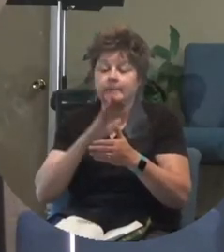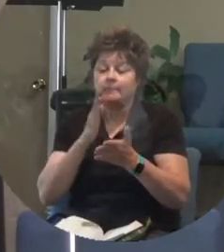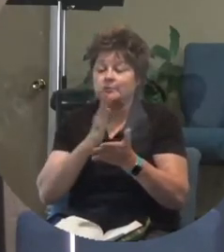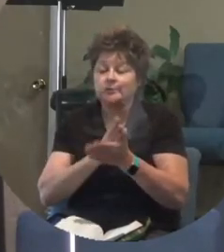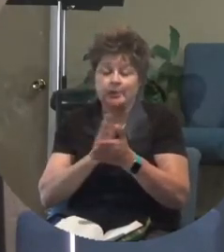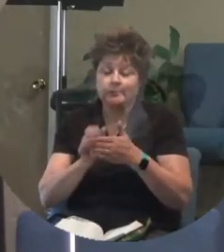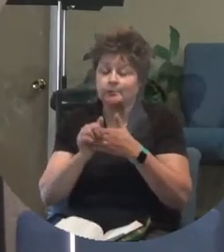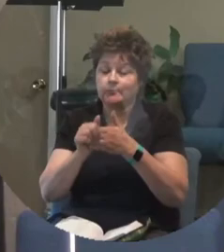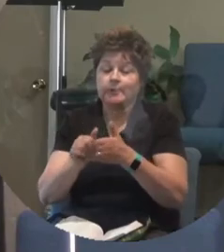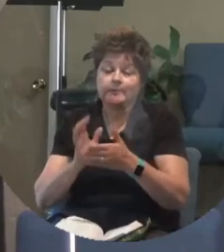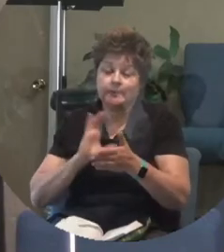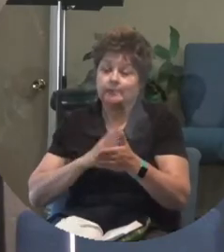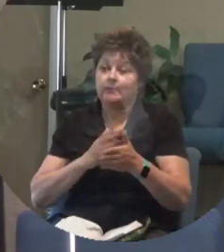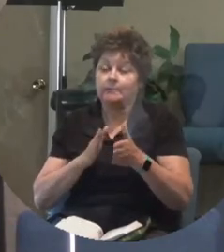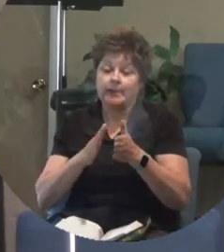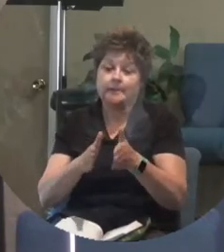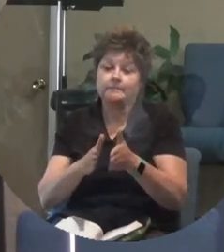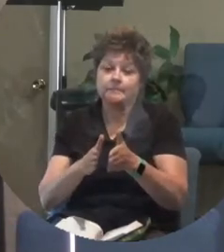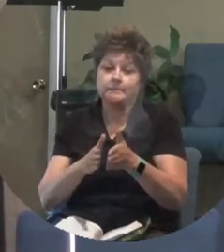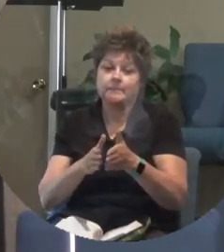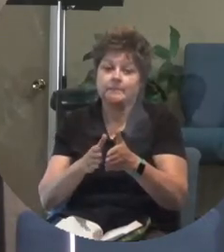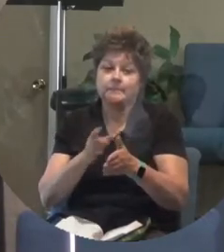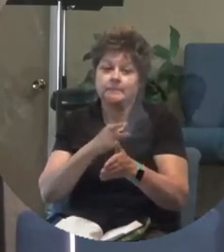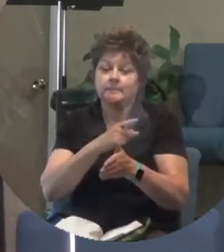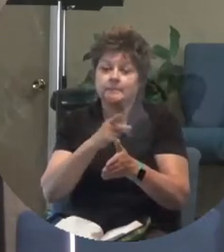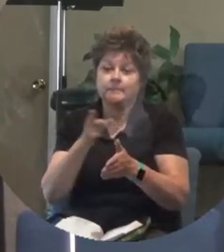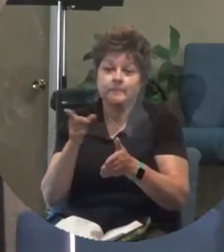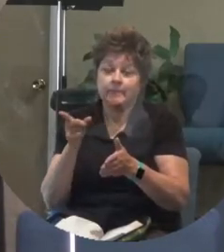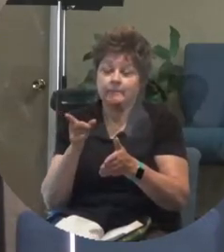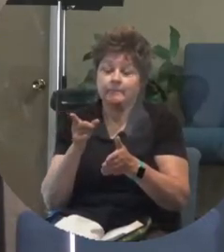paths. Anybody impatient?